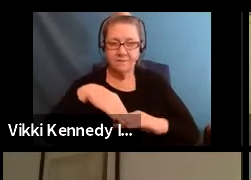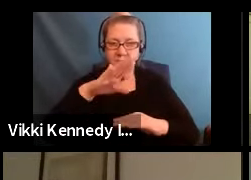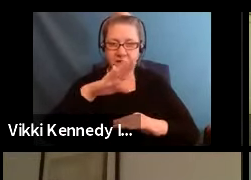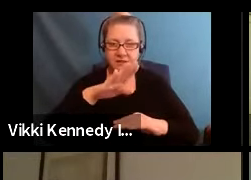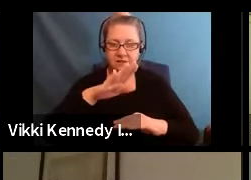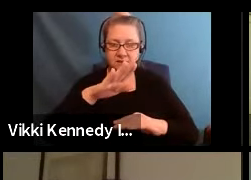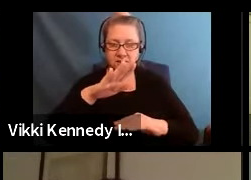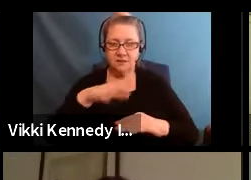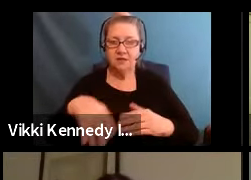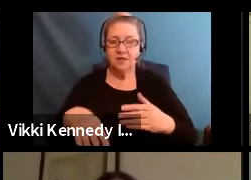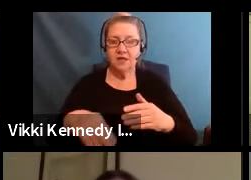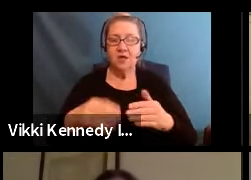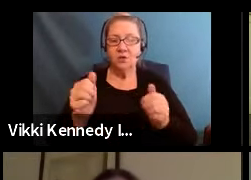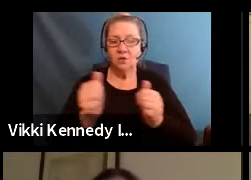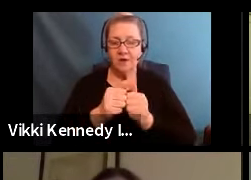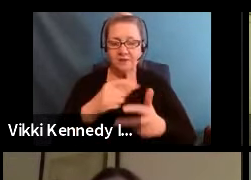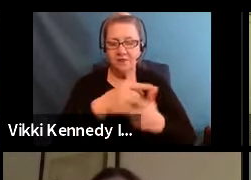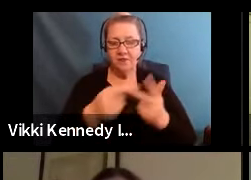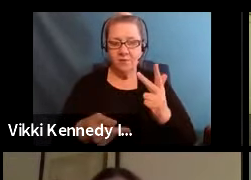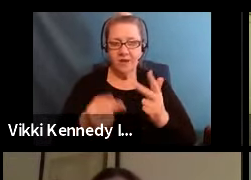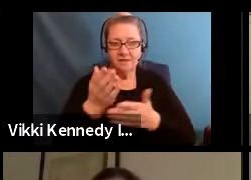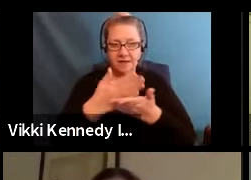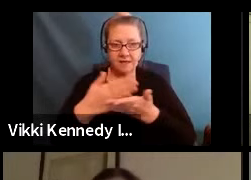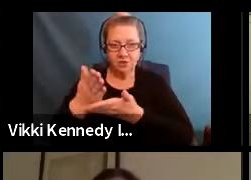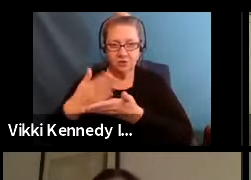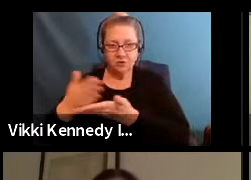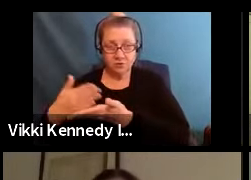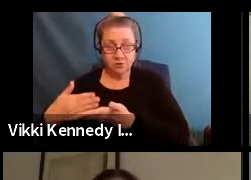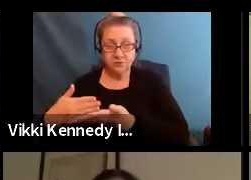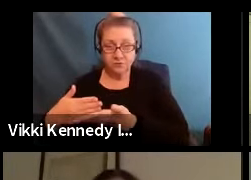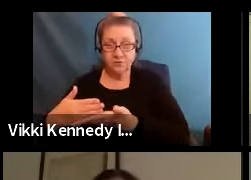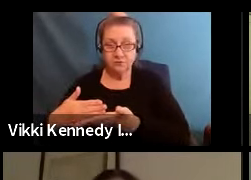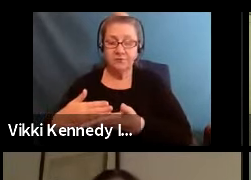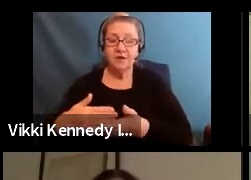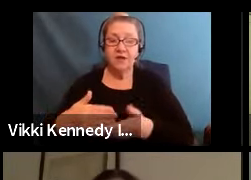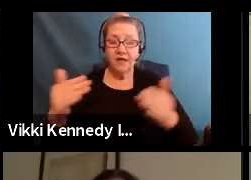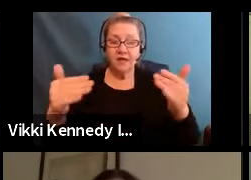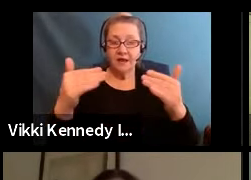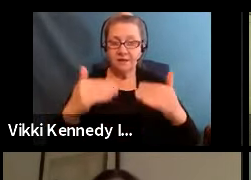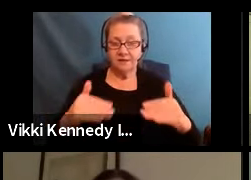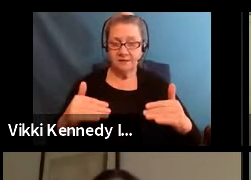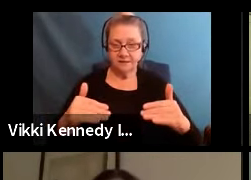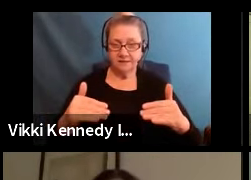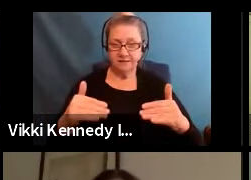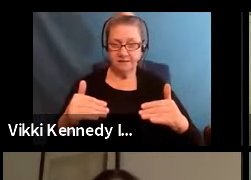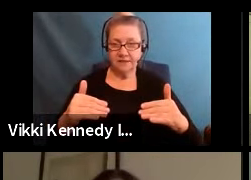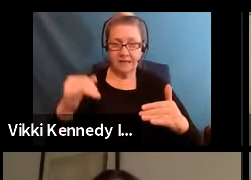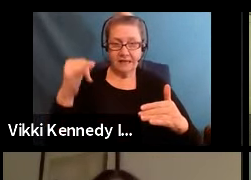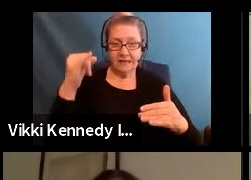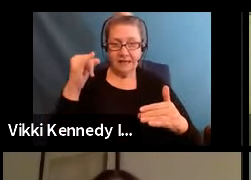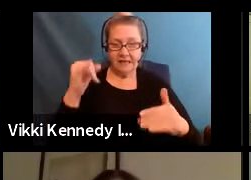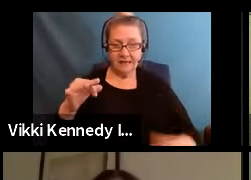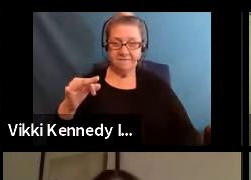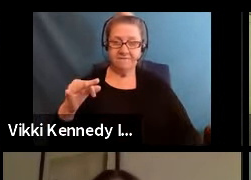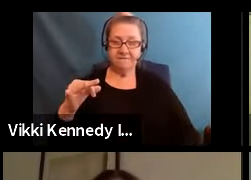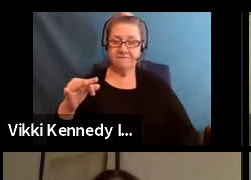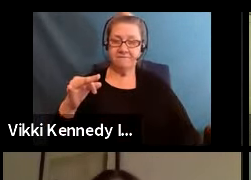3 sectors, right? And then the next part is if you